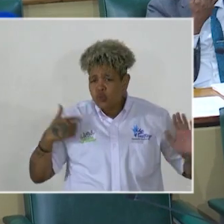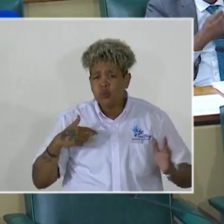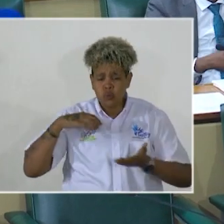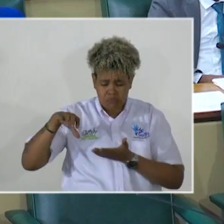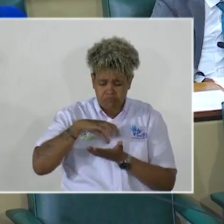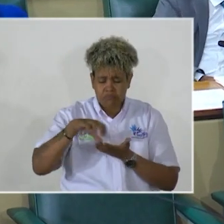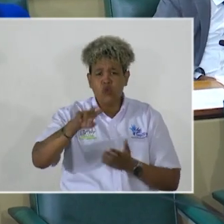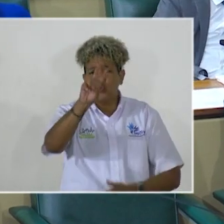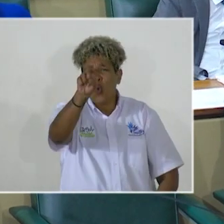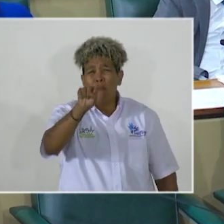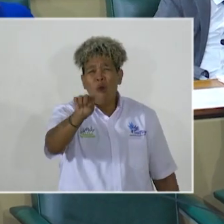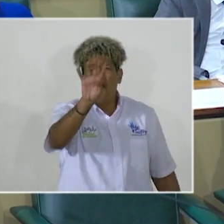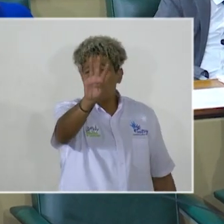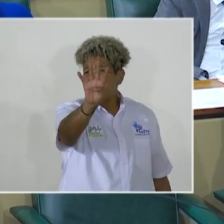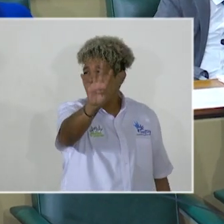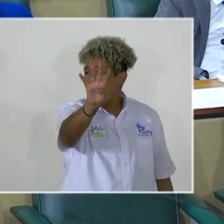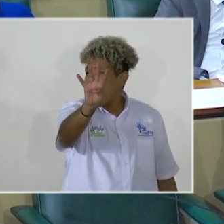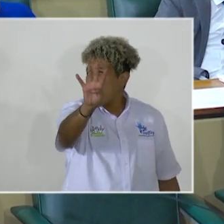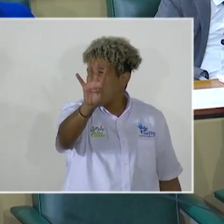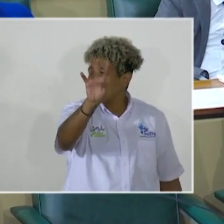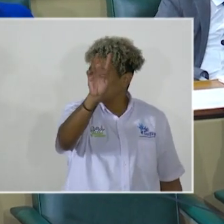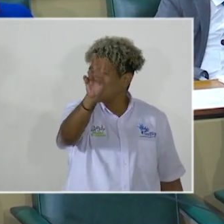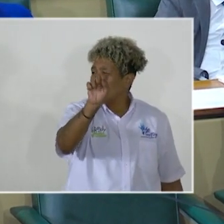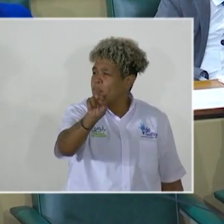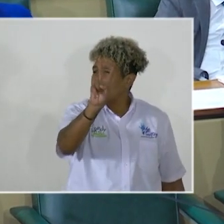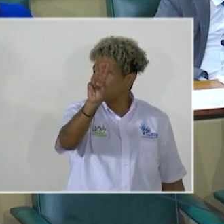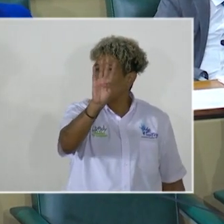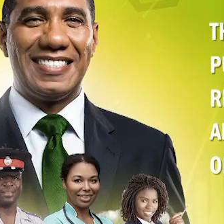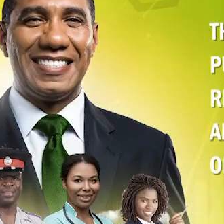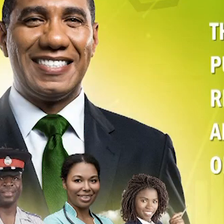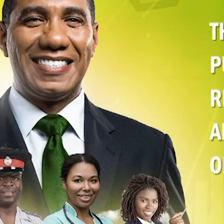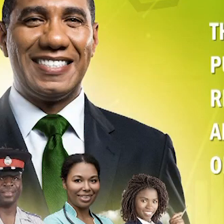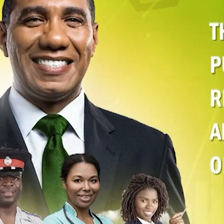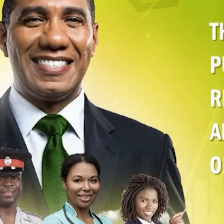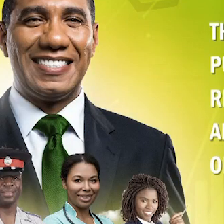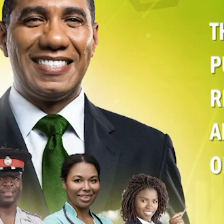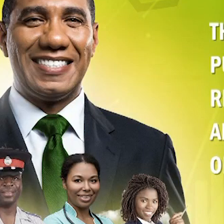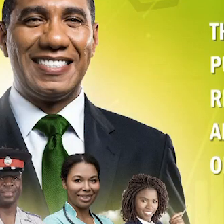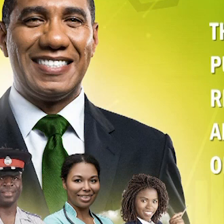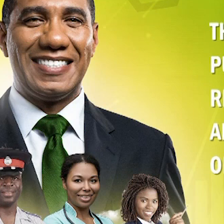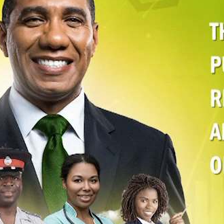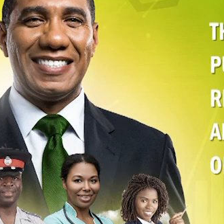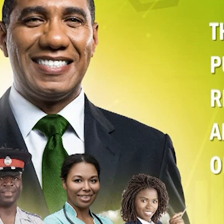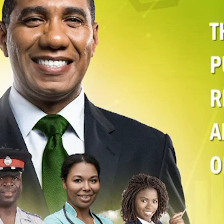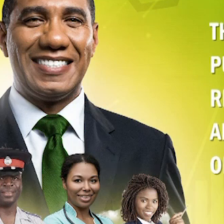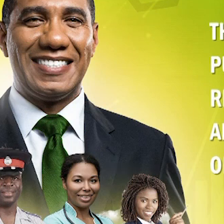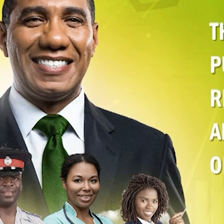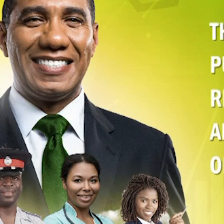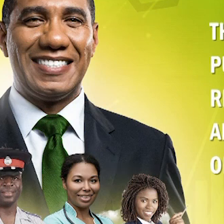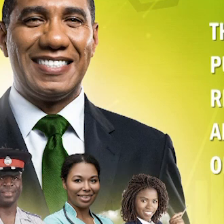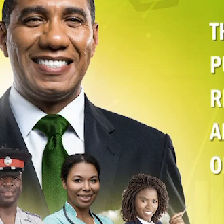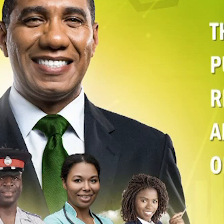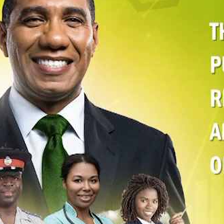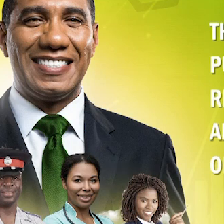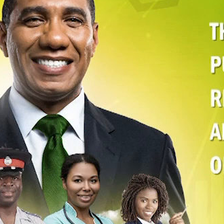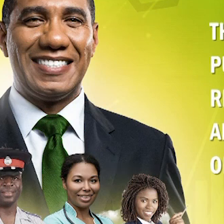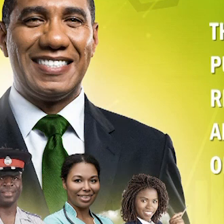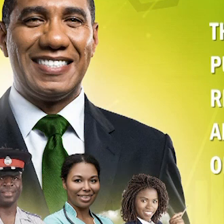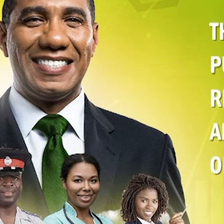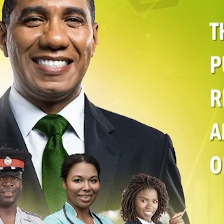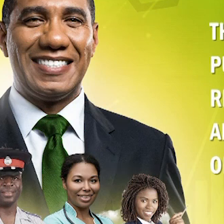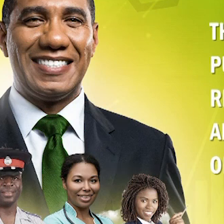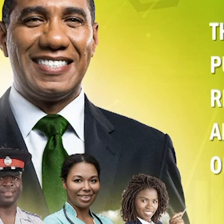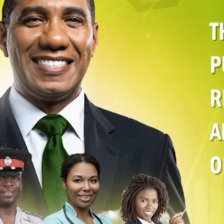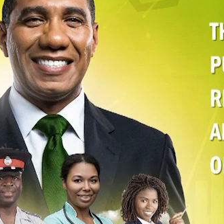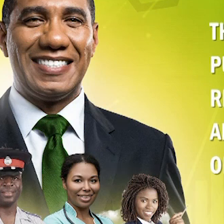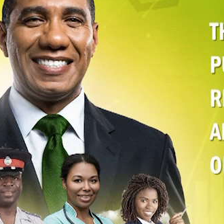has launched its official portal for data controllers to register. According to the Prime Minister, the Office of the Information Commissioner